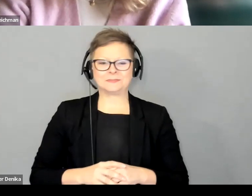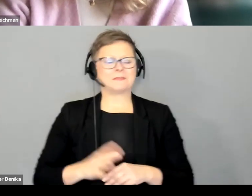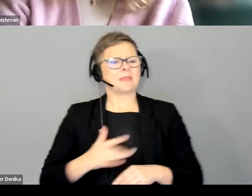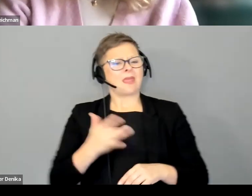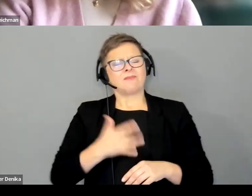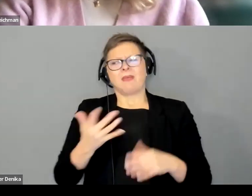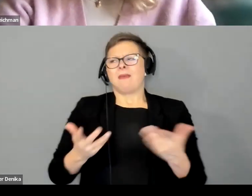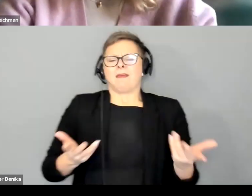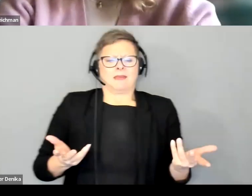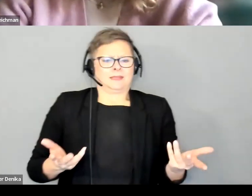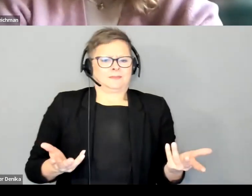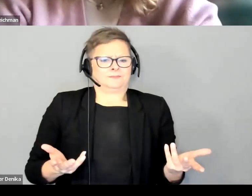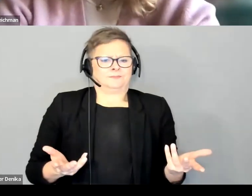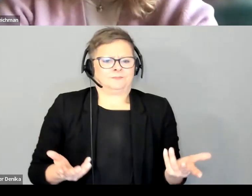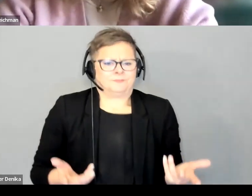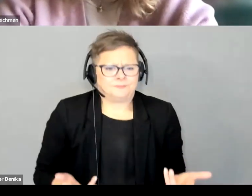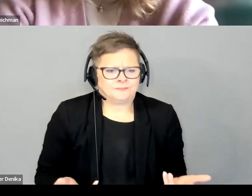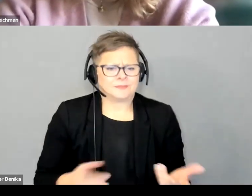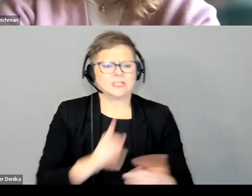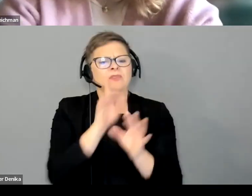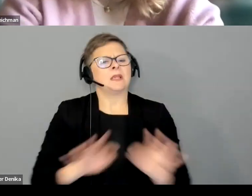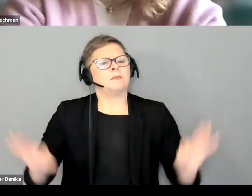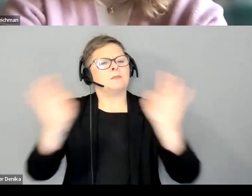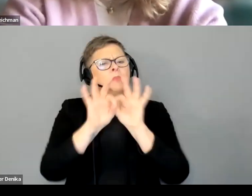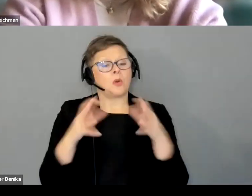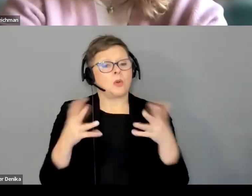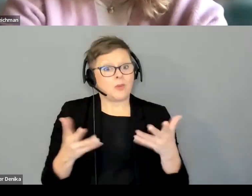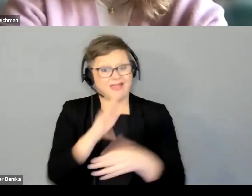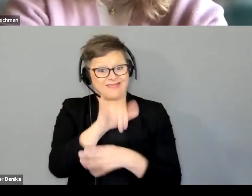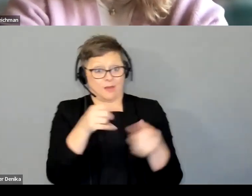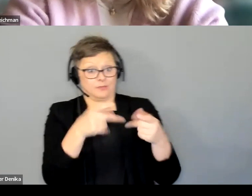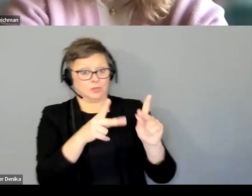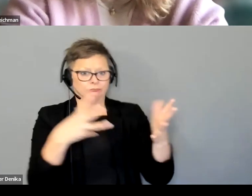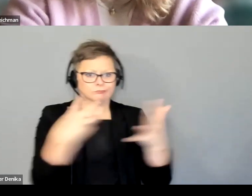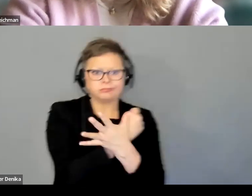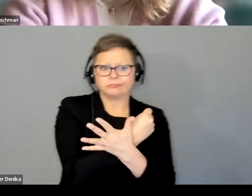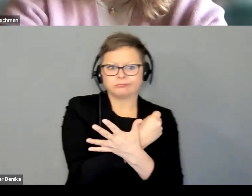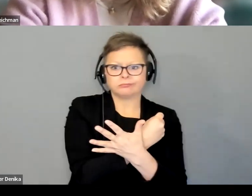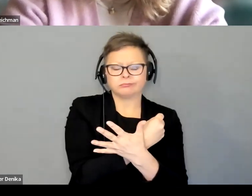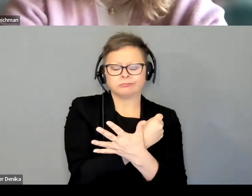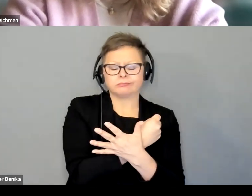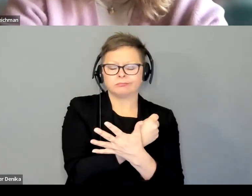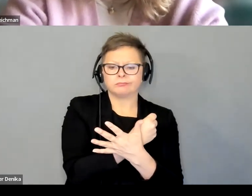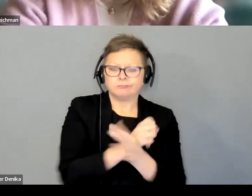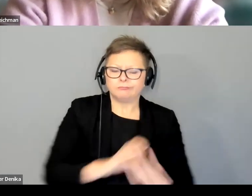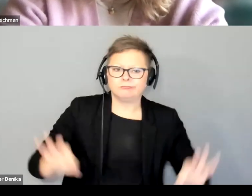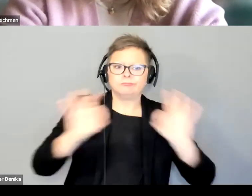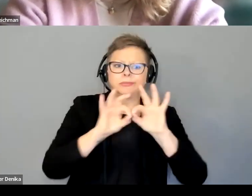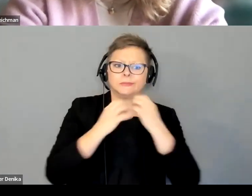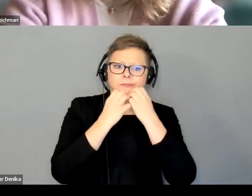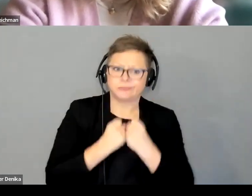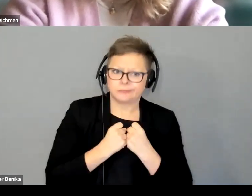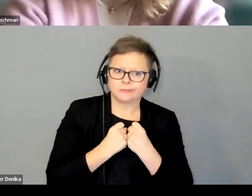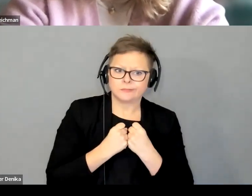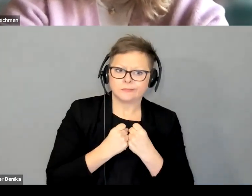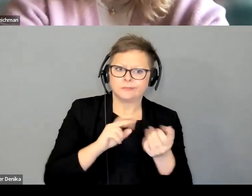to take full advantage of the opportunity that is available to us right now in this moment in history, and that is actually